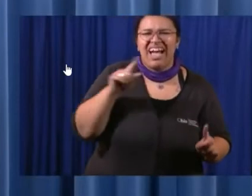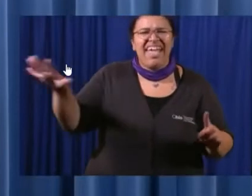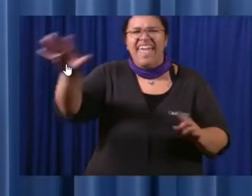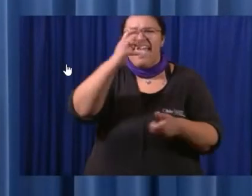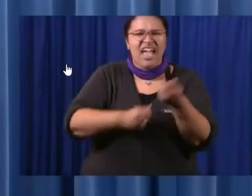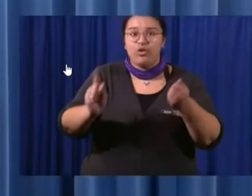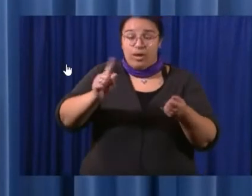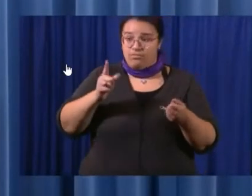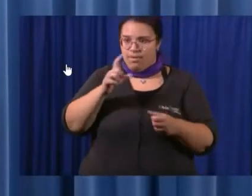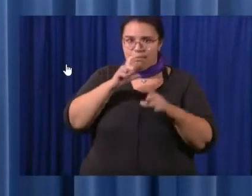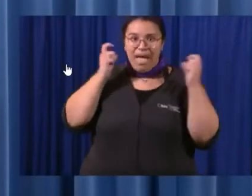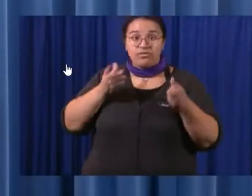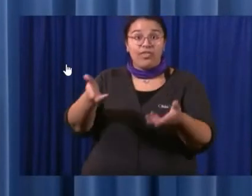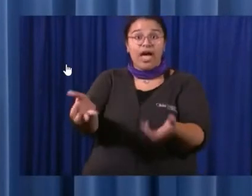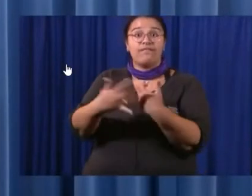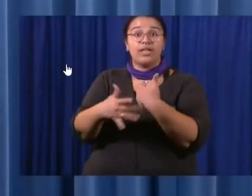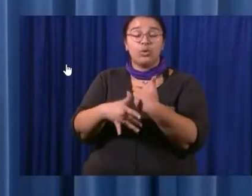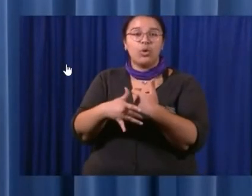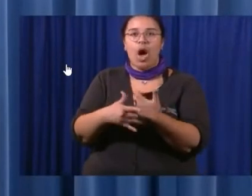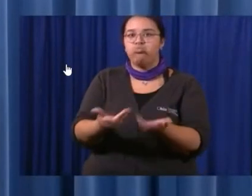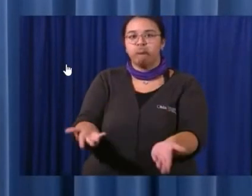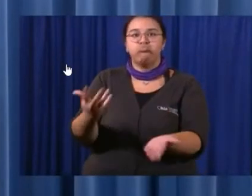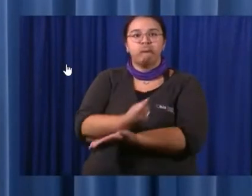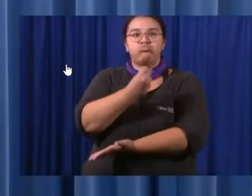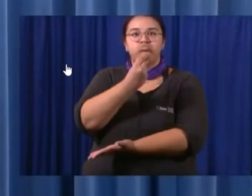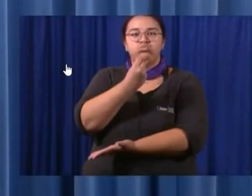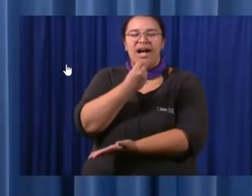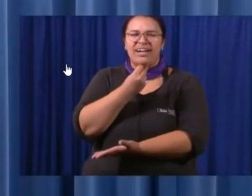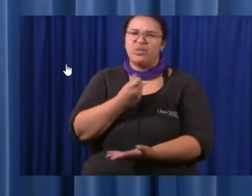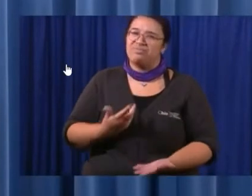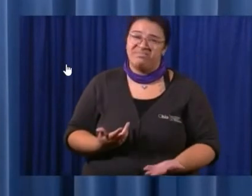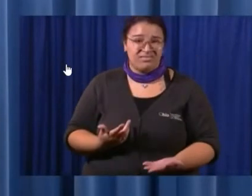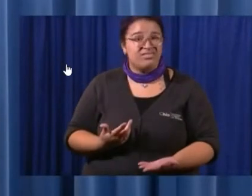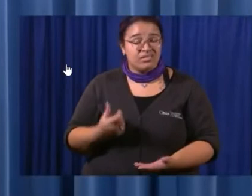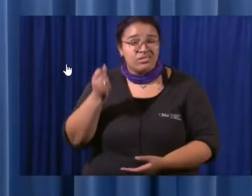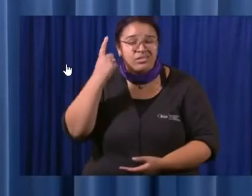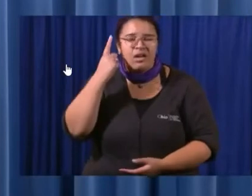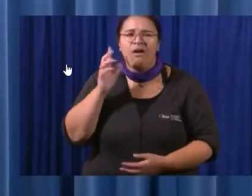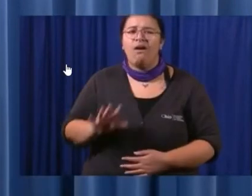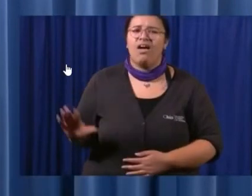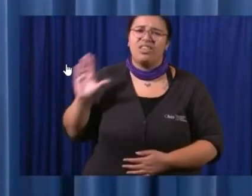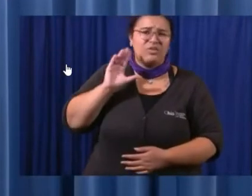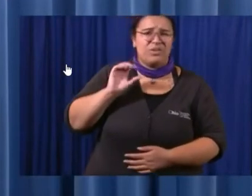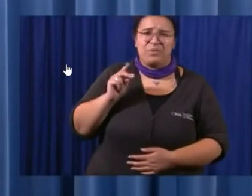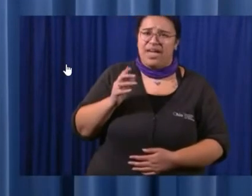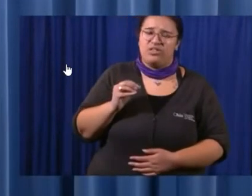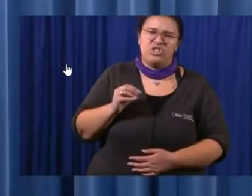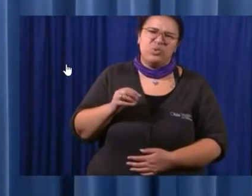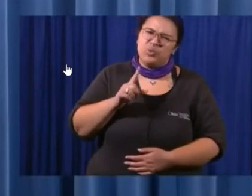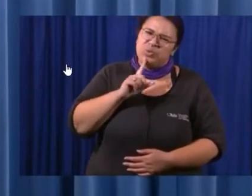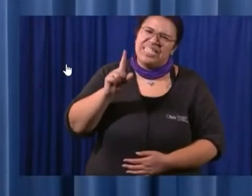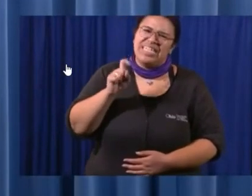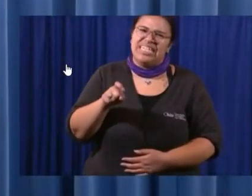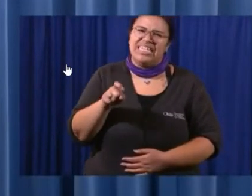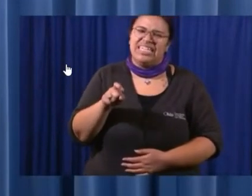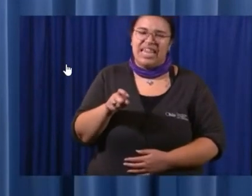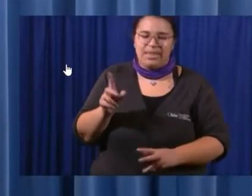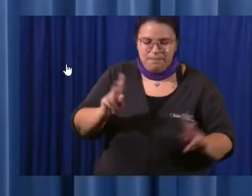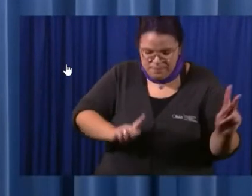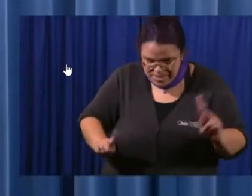what we really need throughout the state of Ohio, is this grassroots effort from people who are trying to slow this virus down,